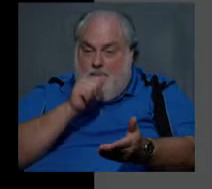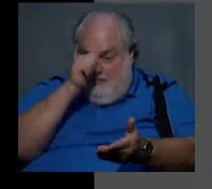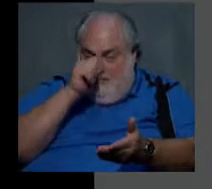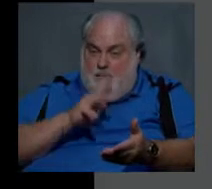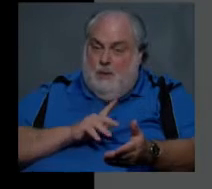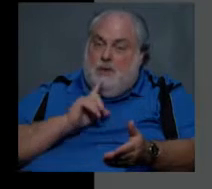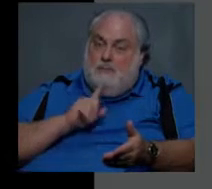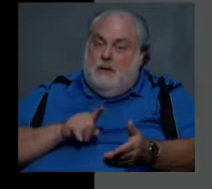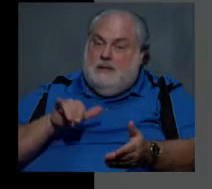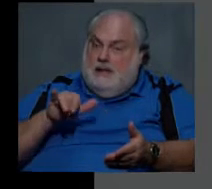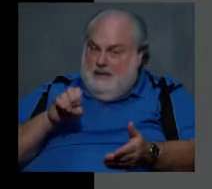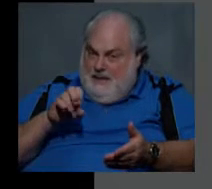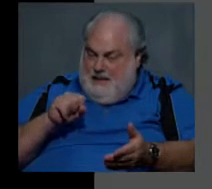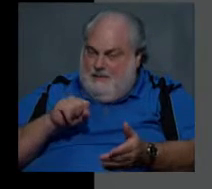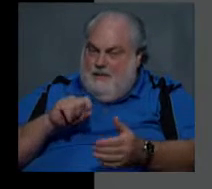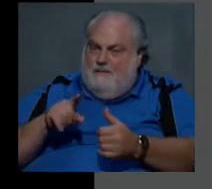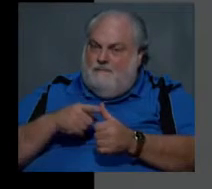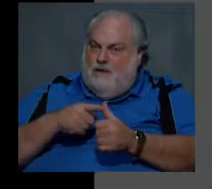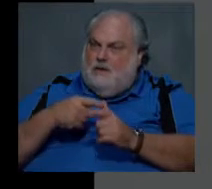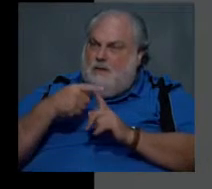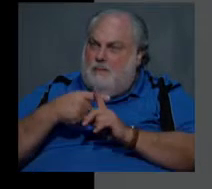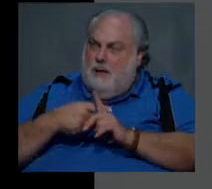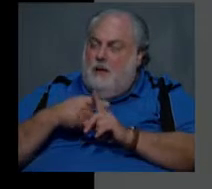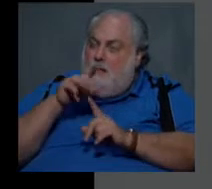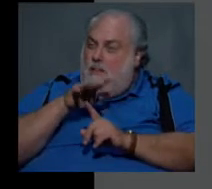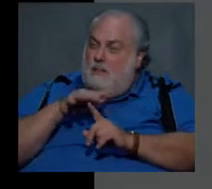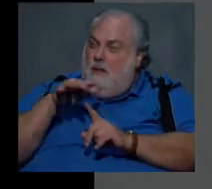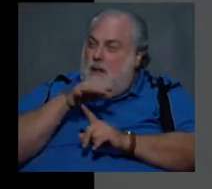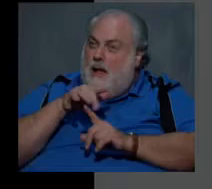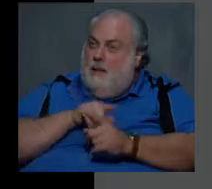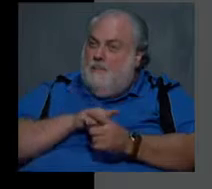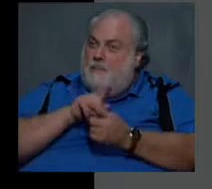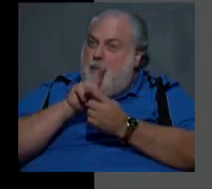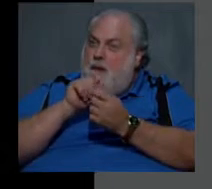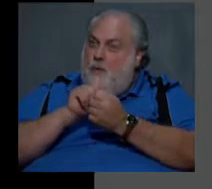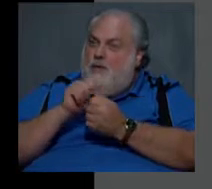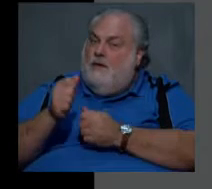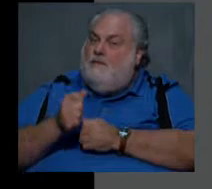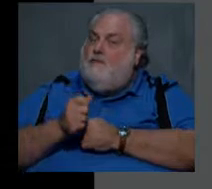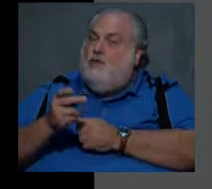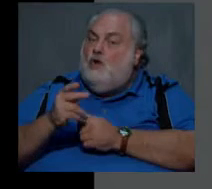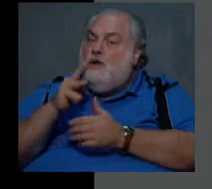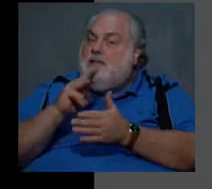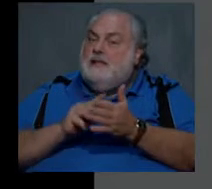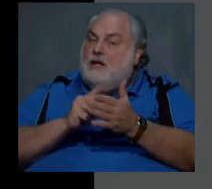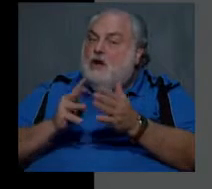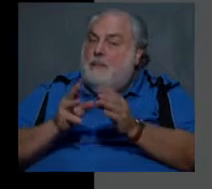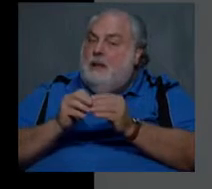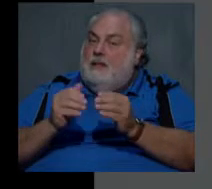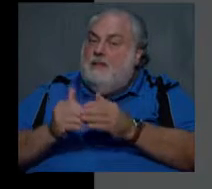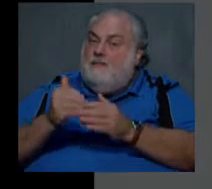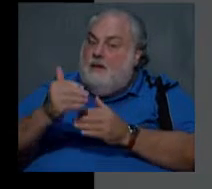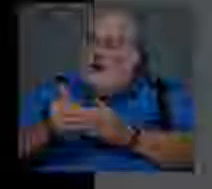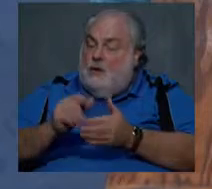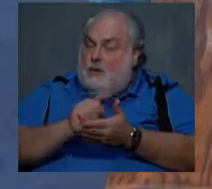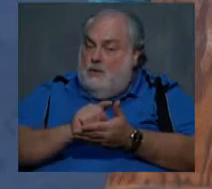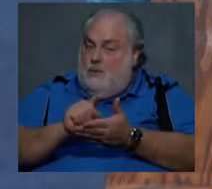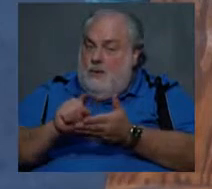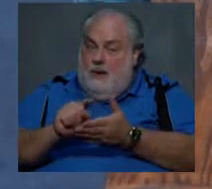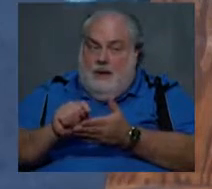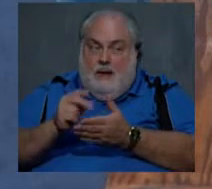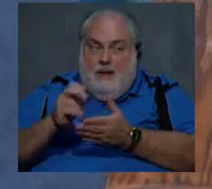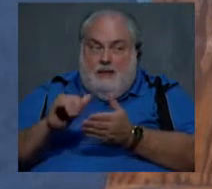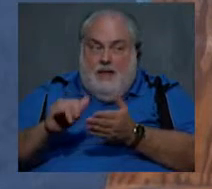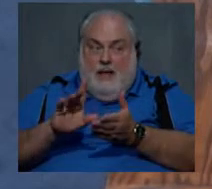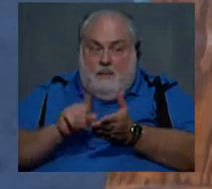fact, would have been the first of the month. Around then, I met with a few of them to schedule a meeting. Then the following week, they put